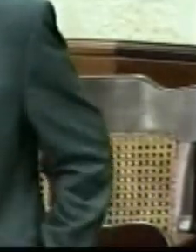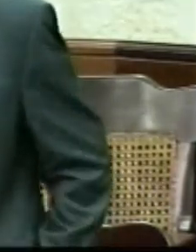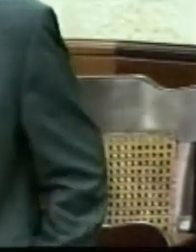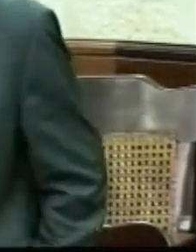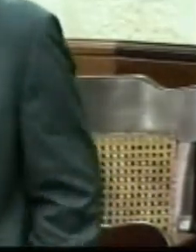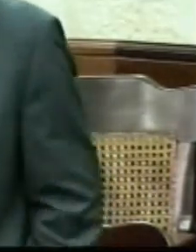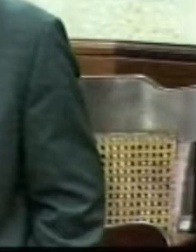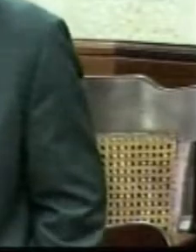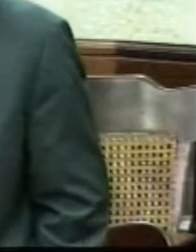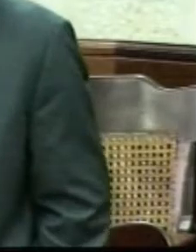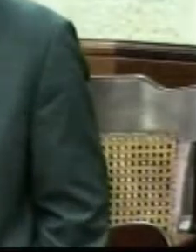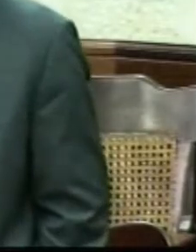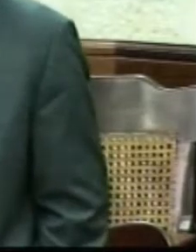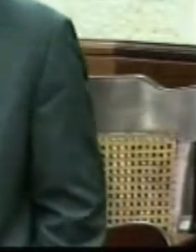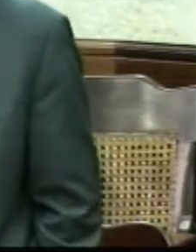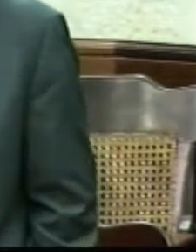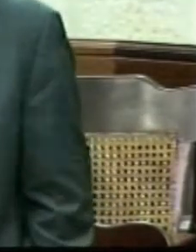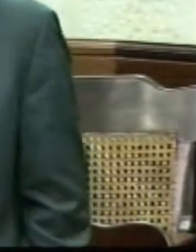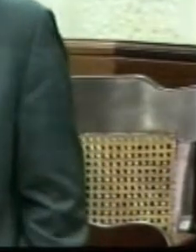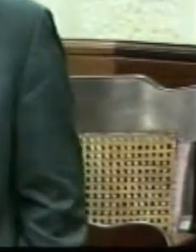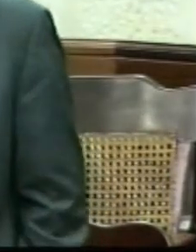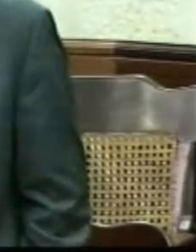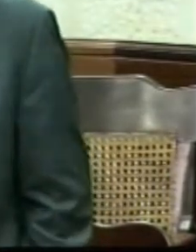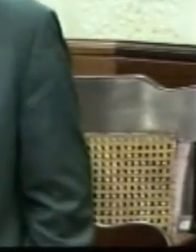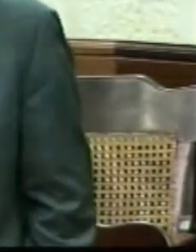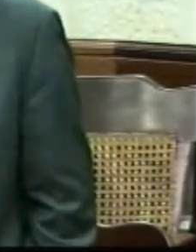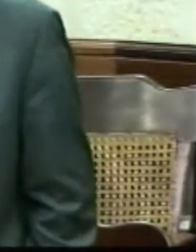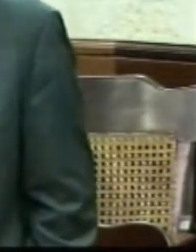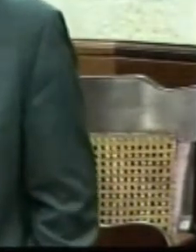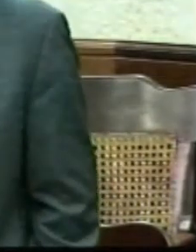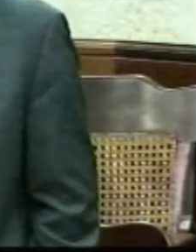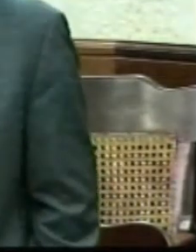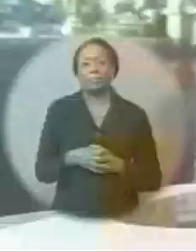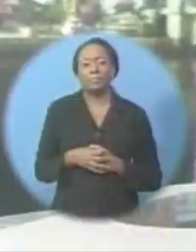is associated with a healthy population.